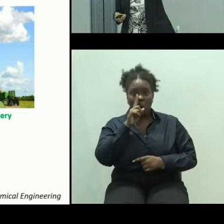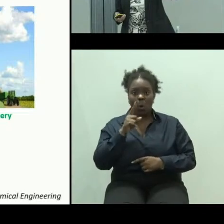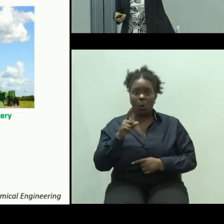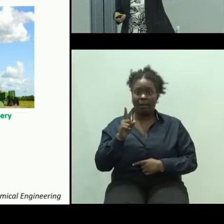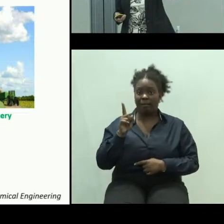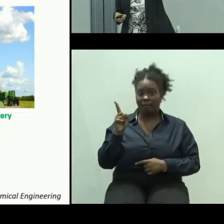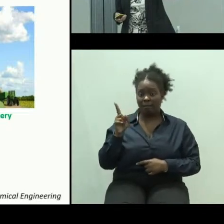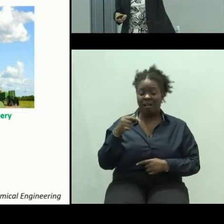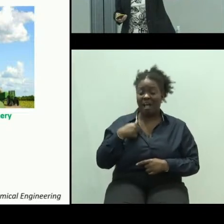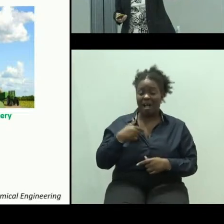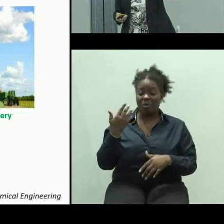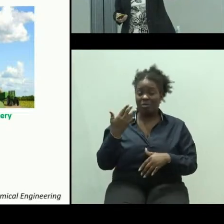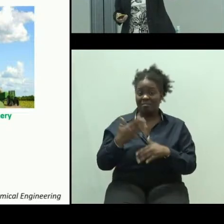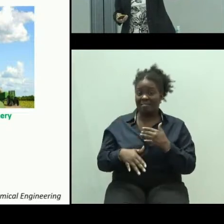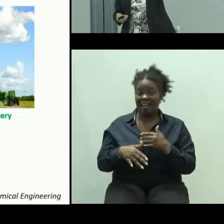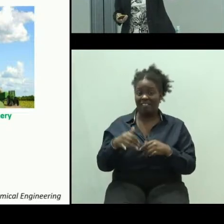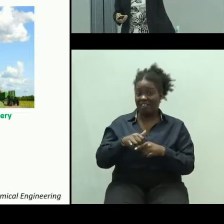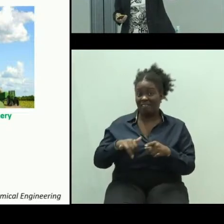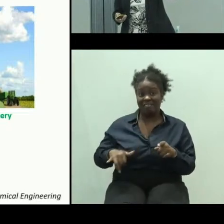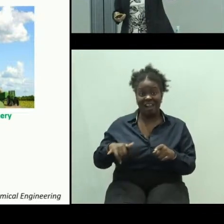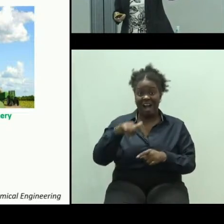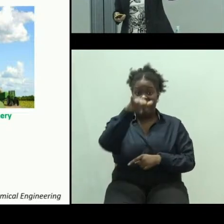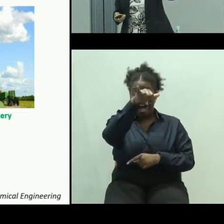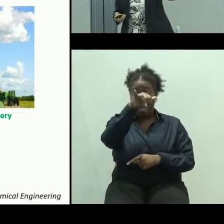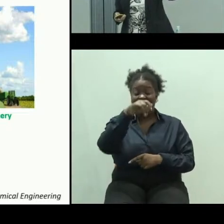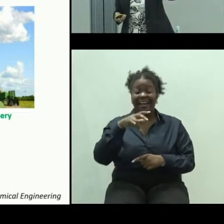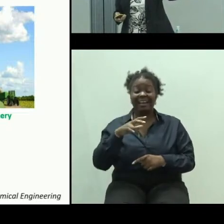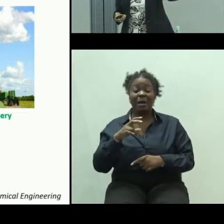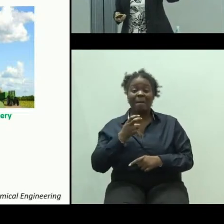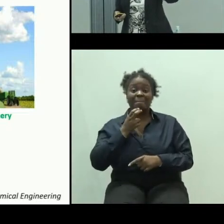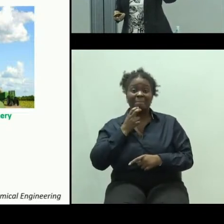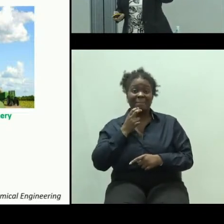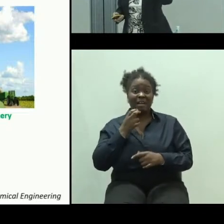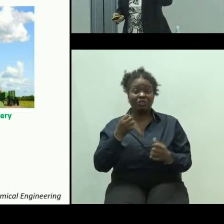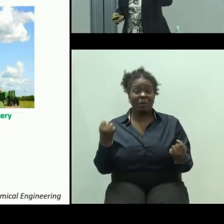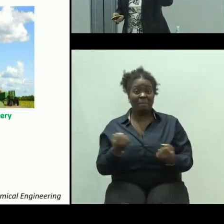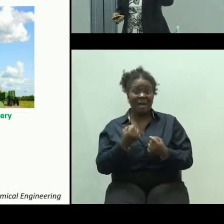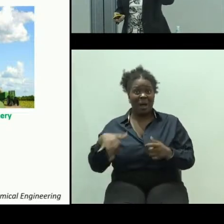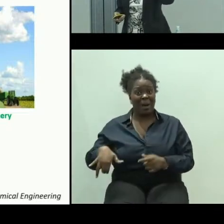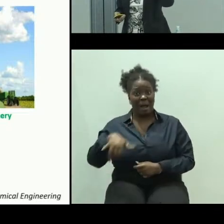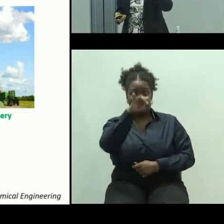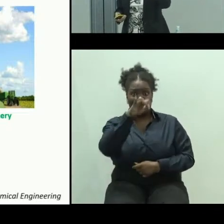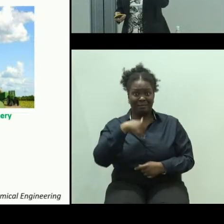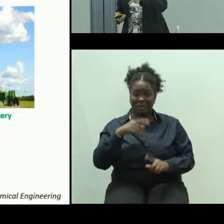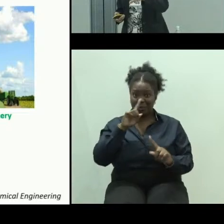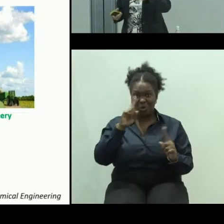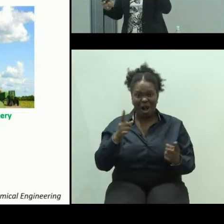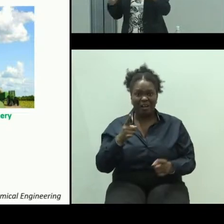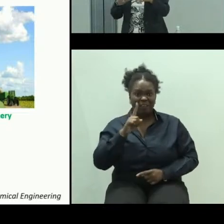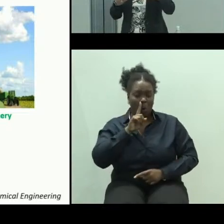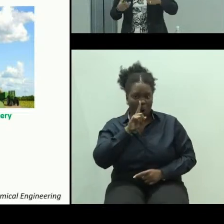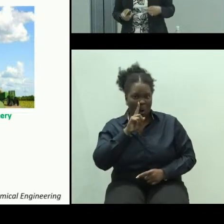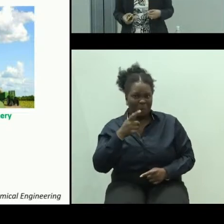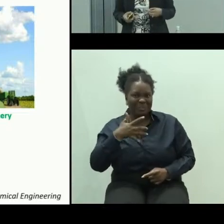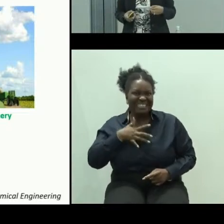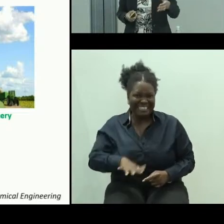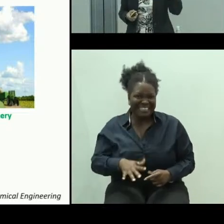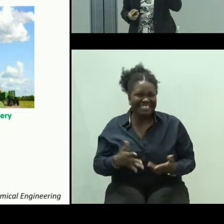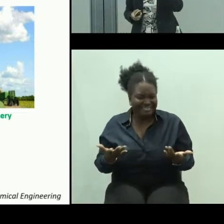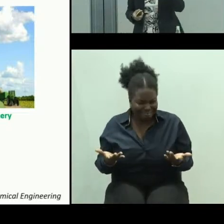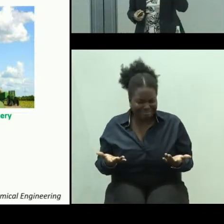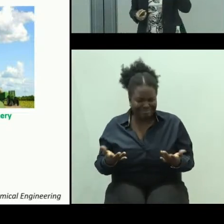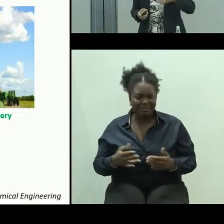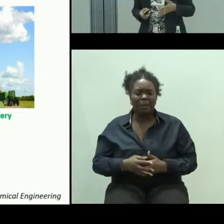a battery-powered airplane to the UK from the US, right? So that's an area where we have to think about, because of the density